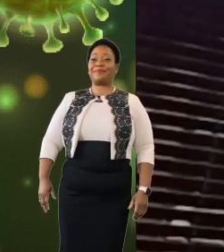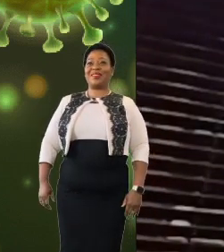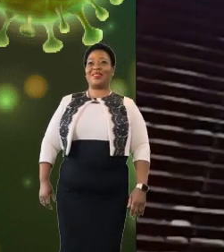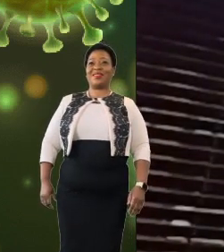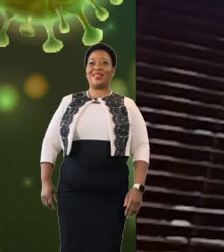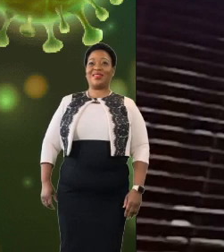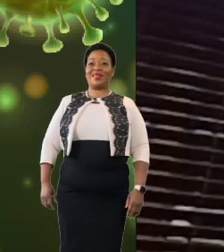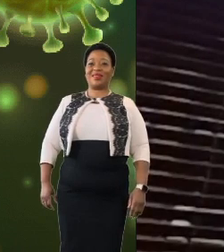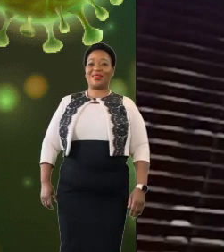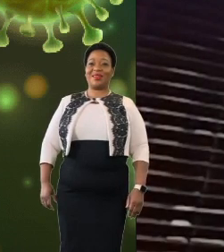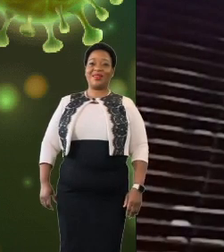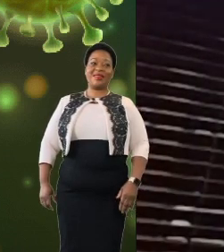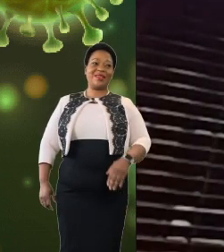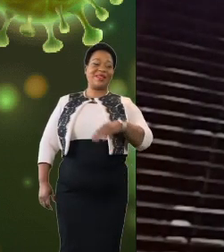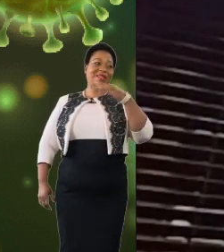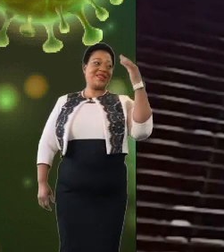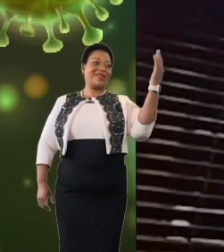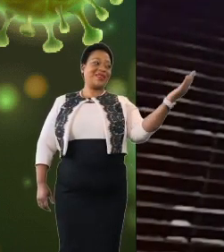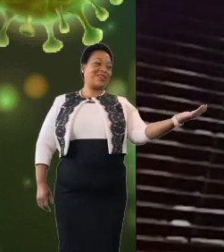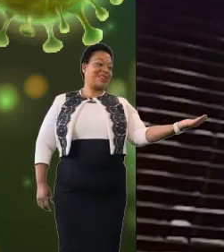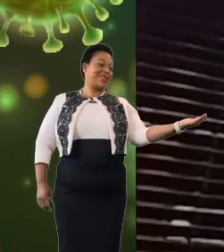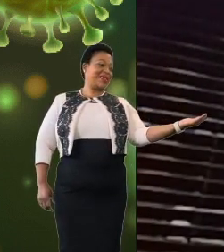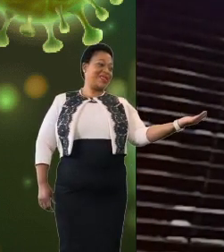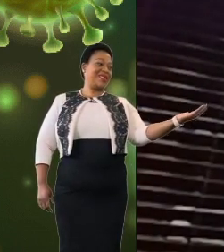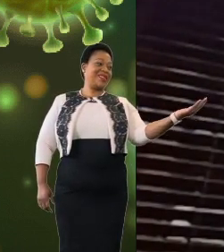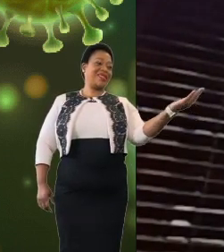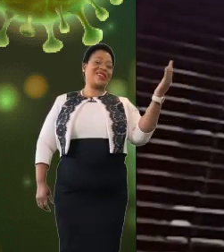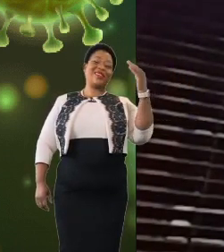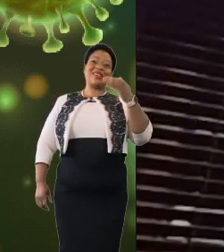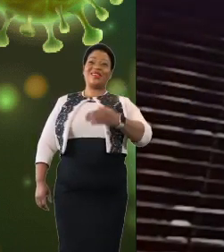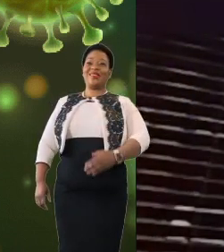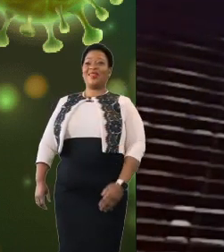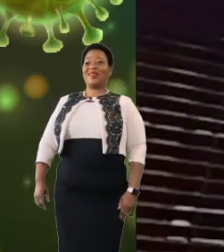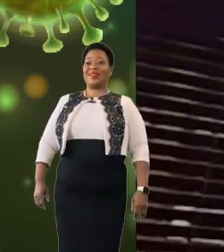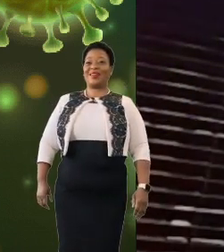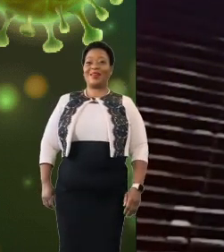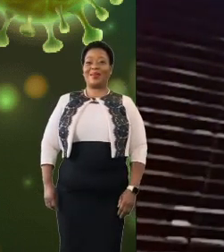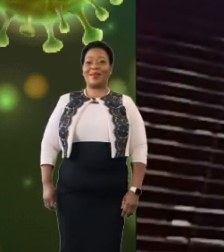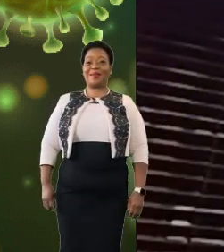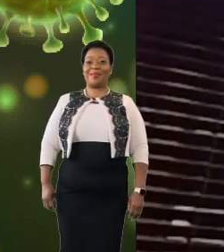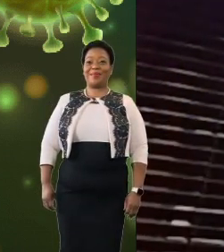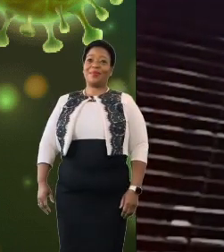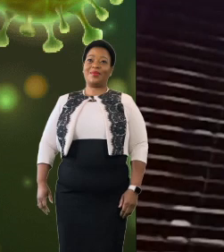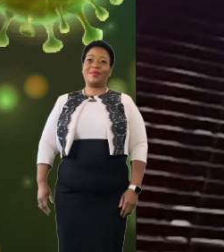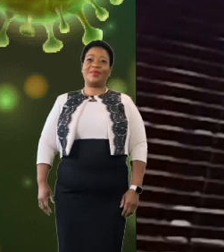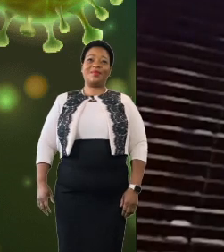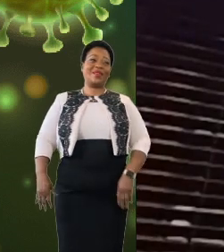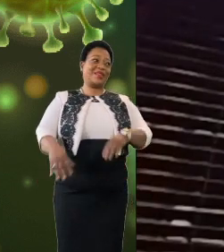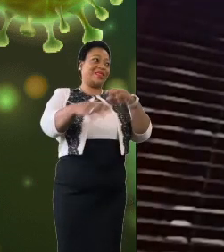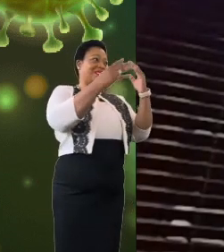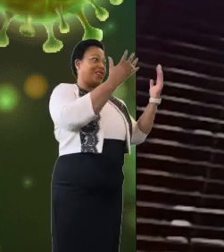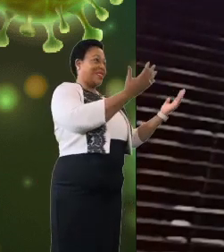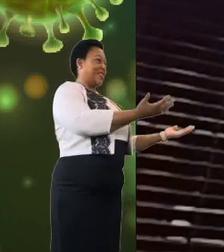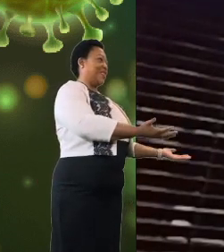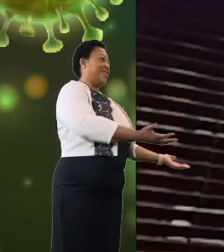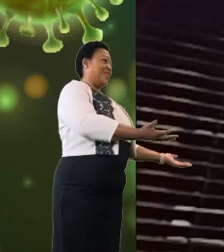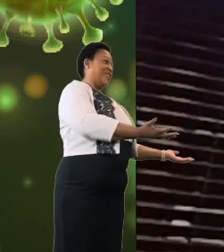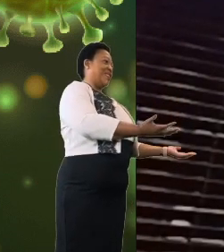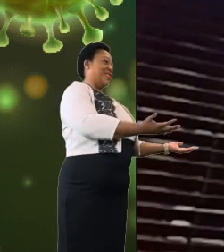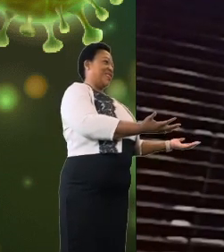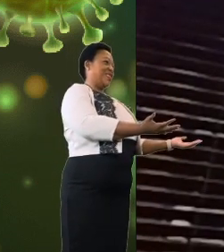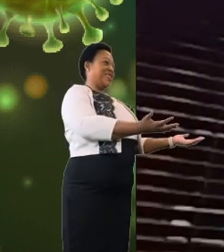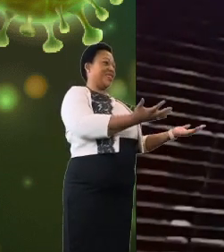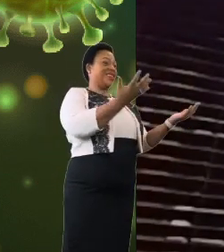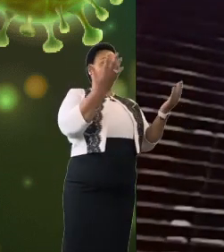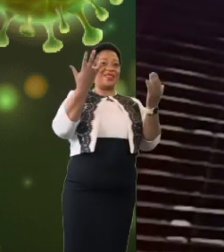the challenges that we are having within our environment. There's a